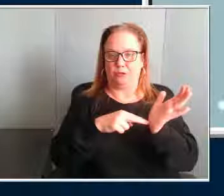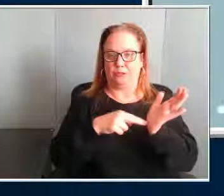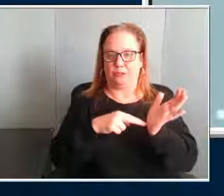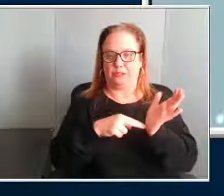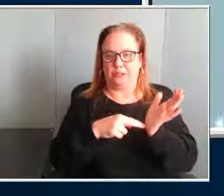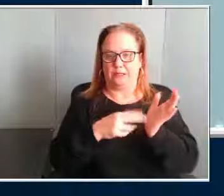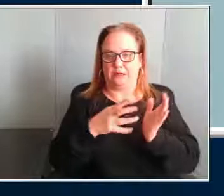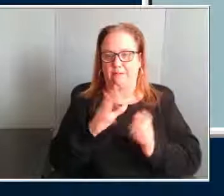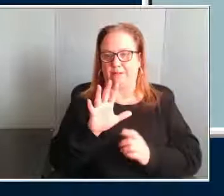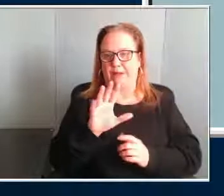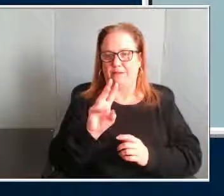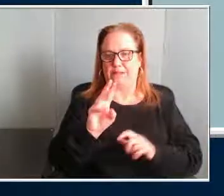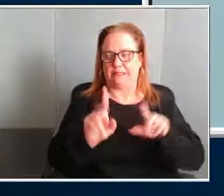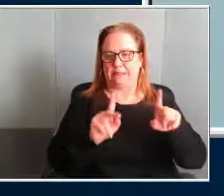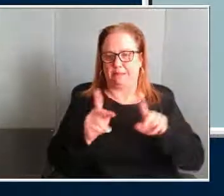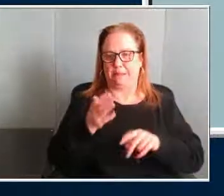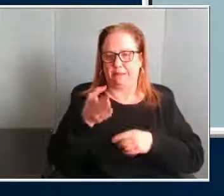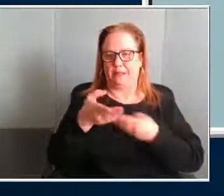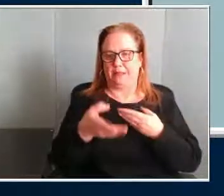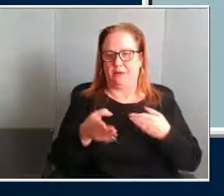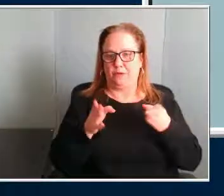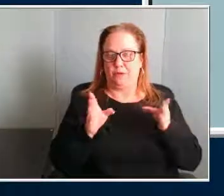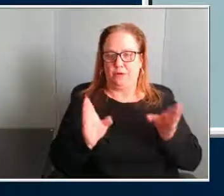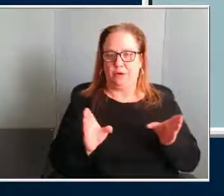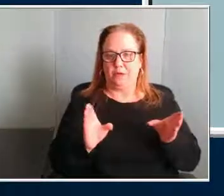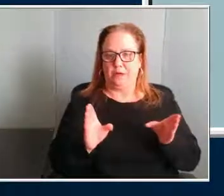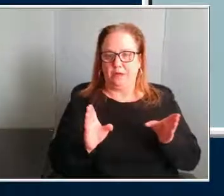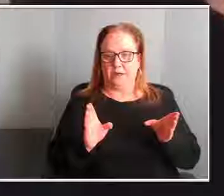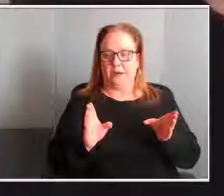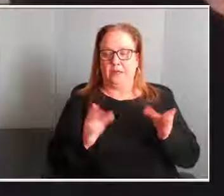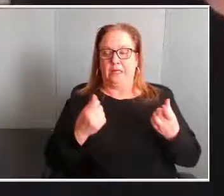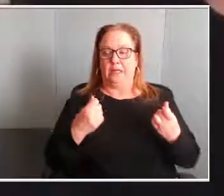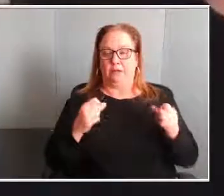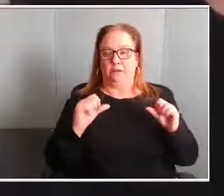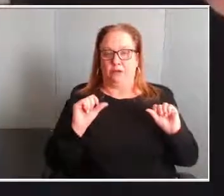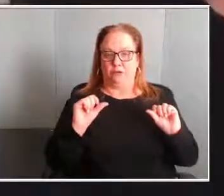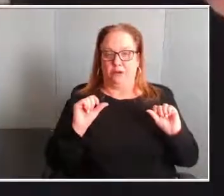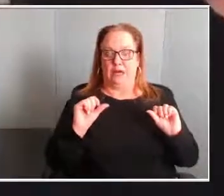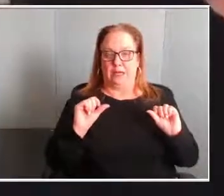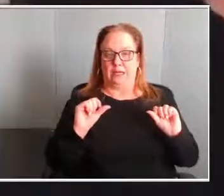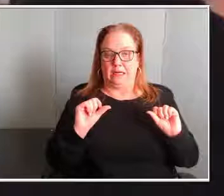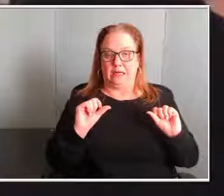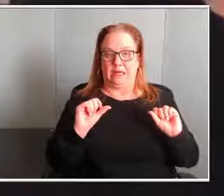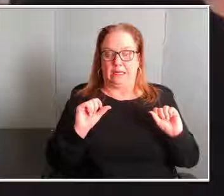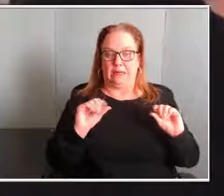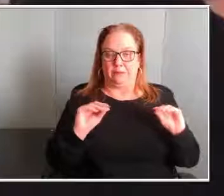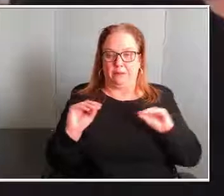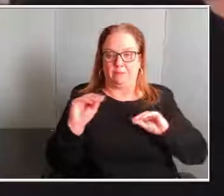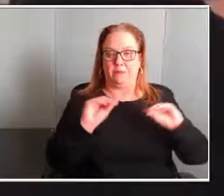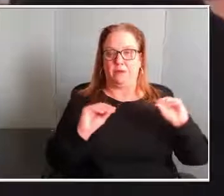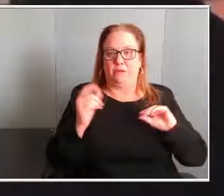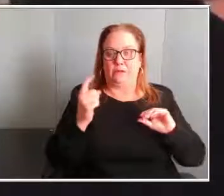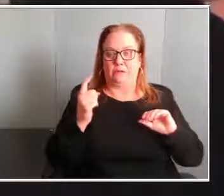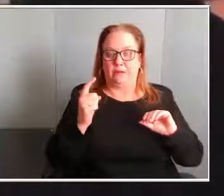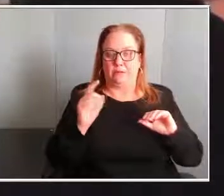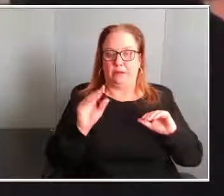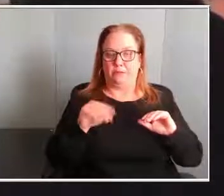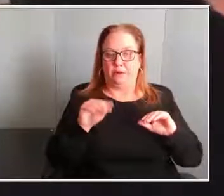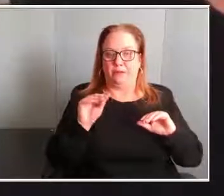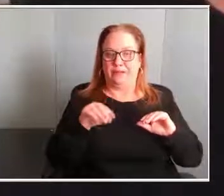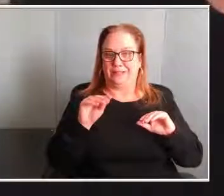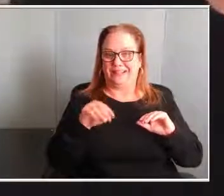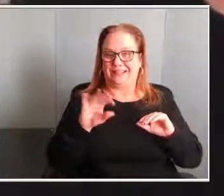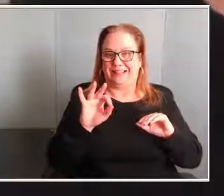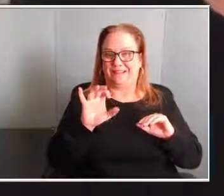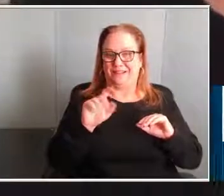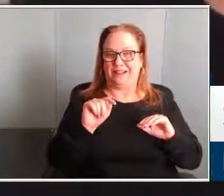know, 5 or 6 people. And so they were trying to get him to move something, and when he started moving his foot,